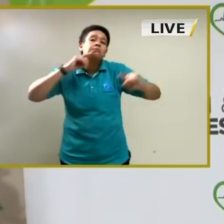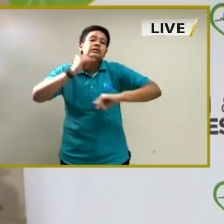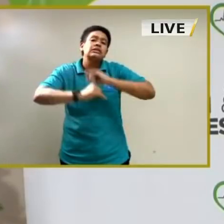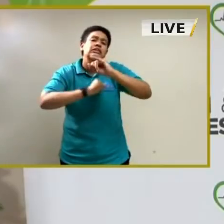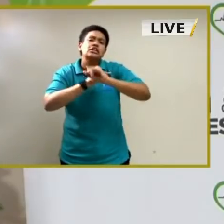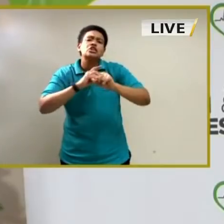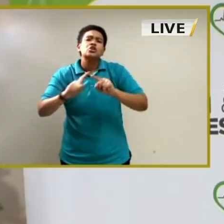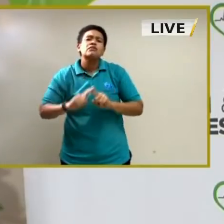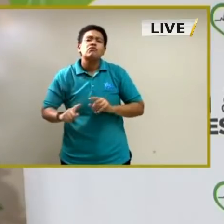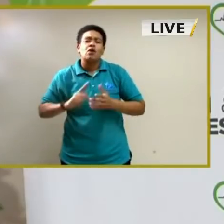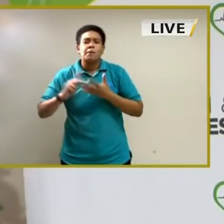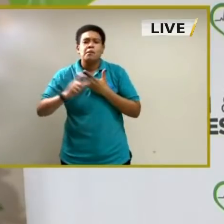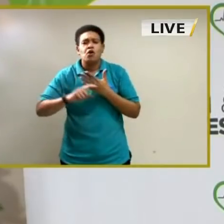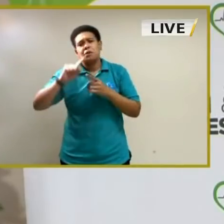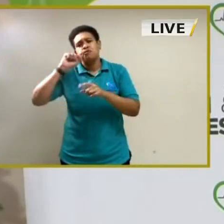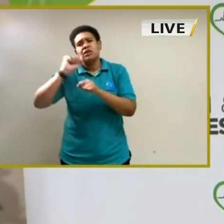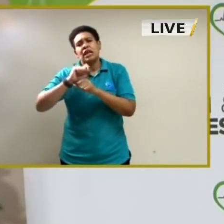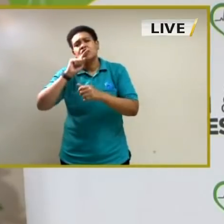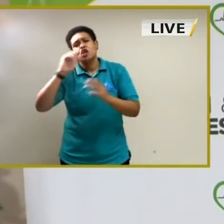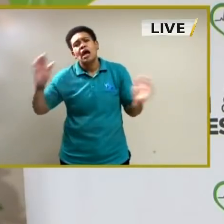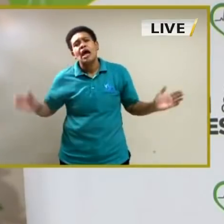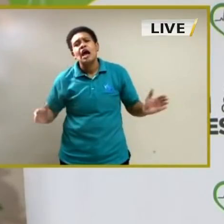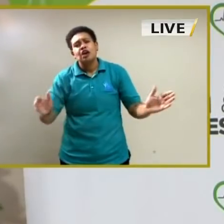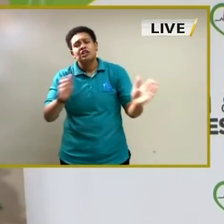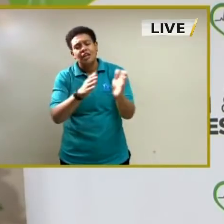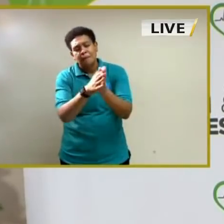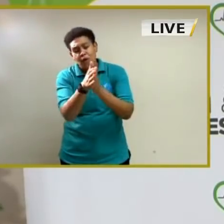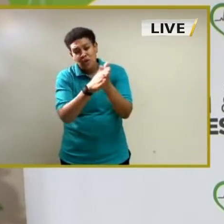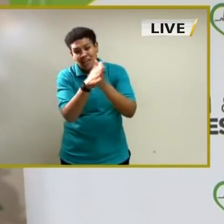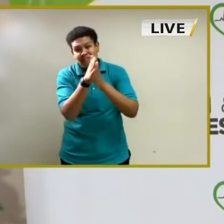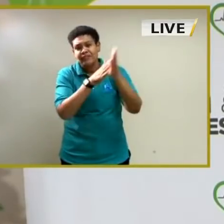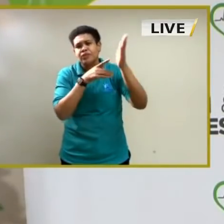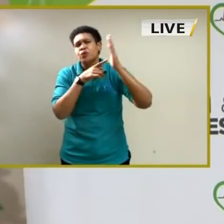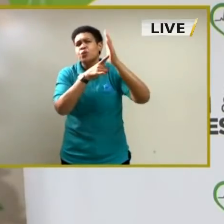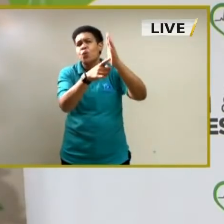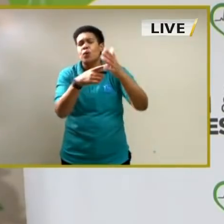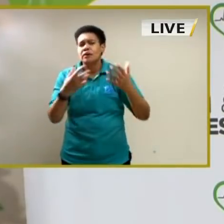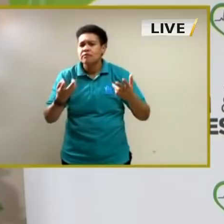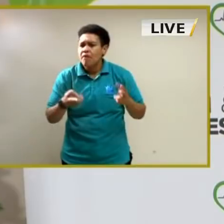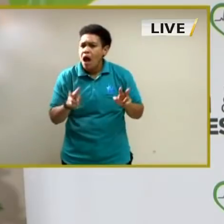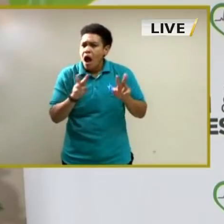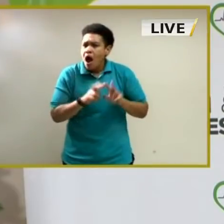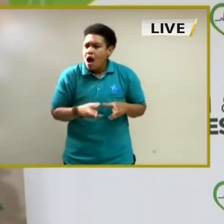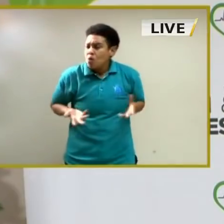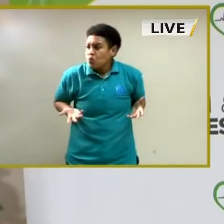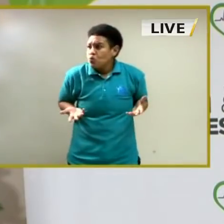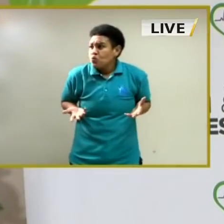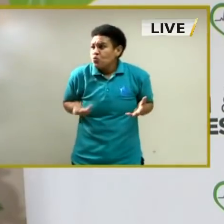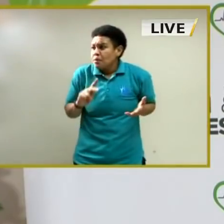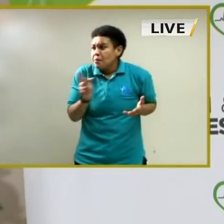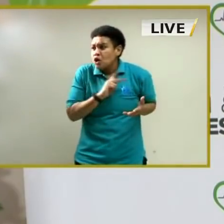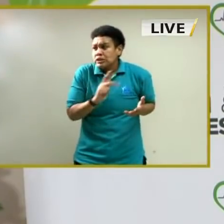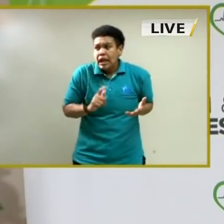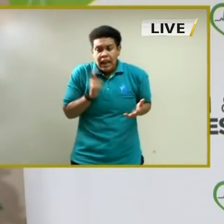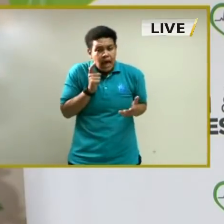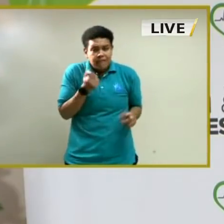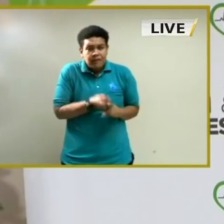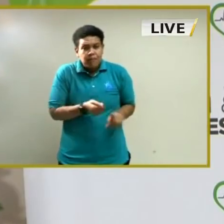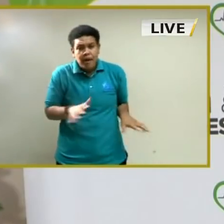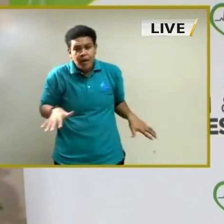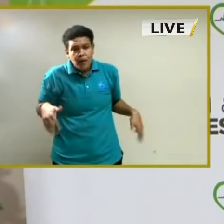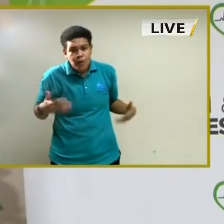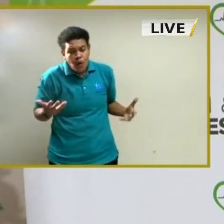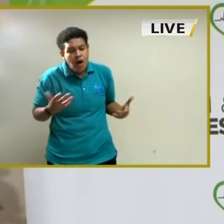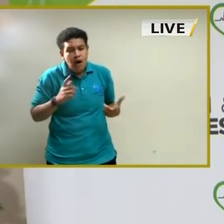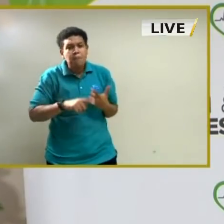programs around encouraging, motivating, showing the value to personal life